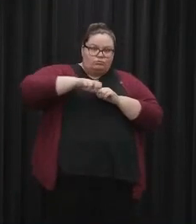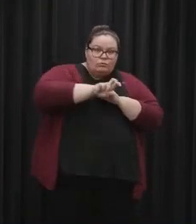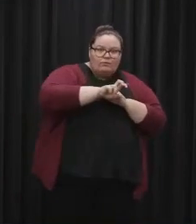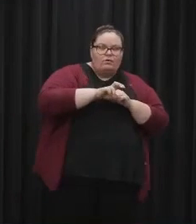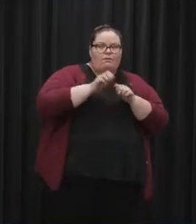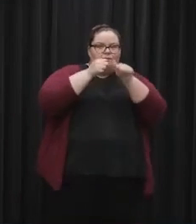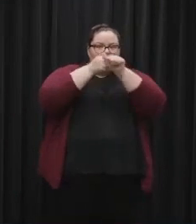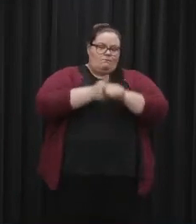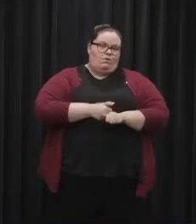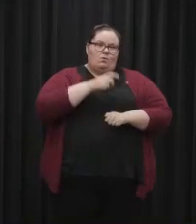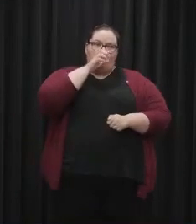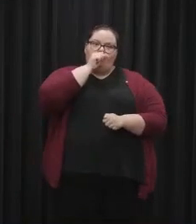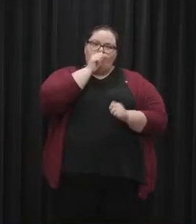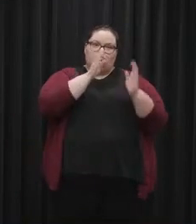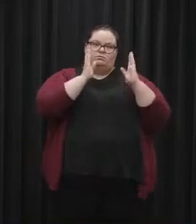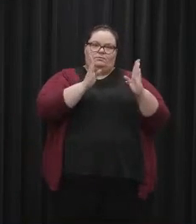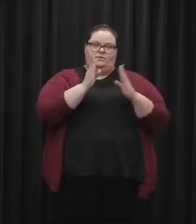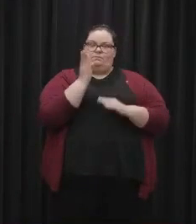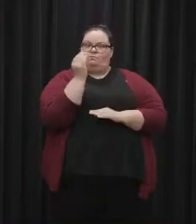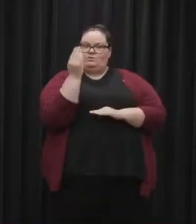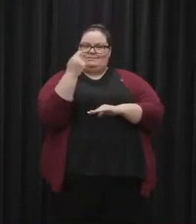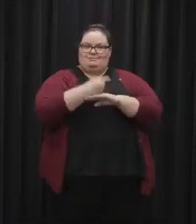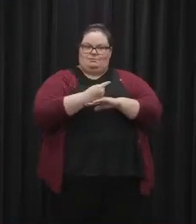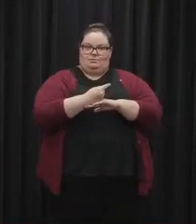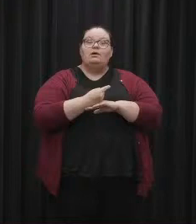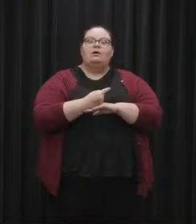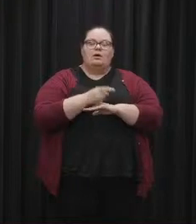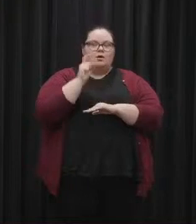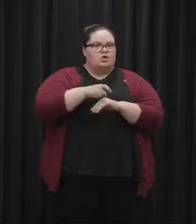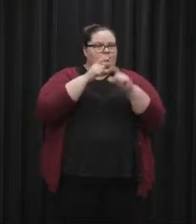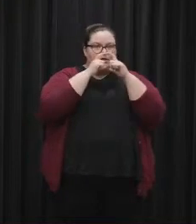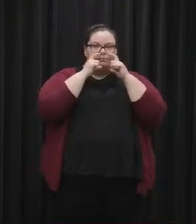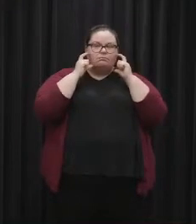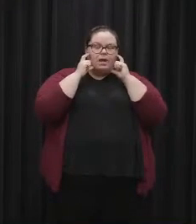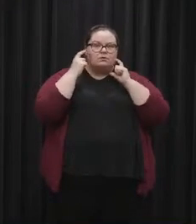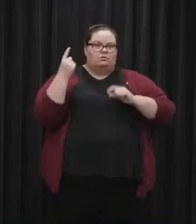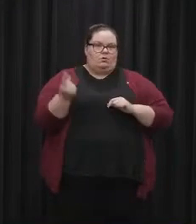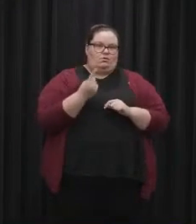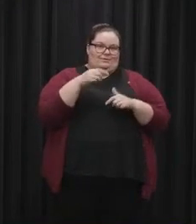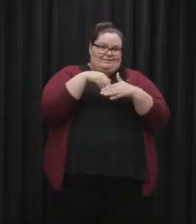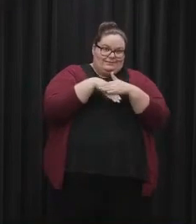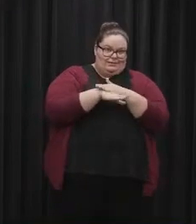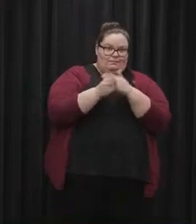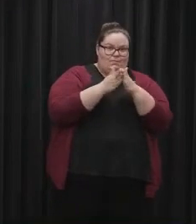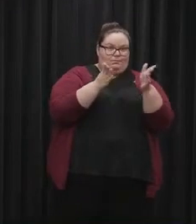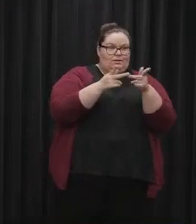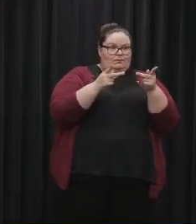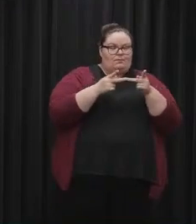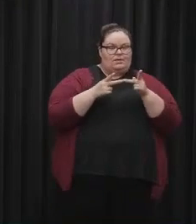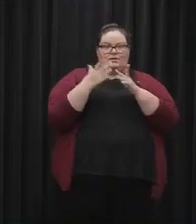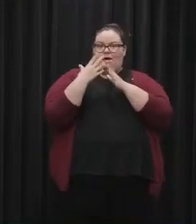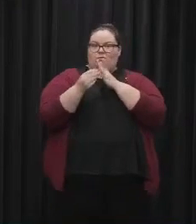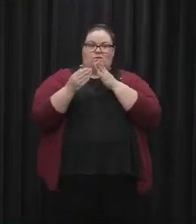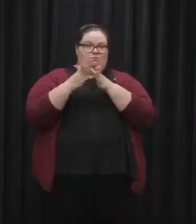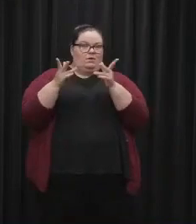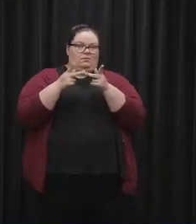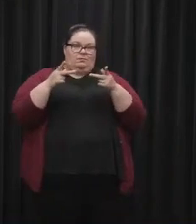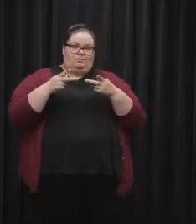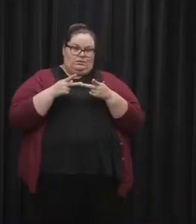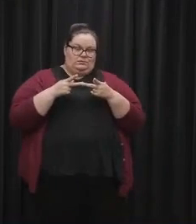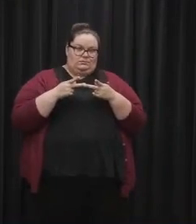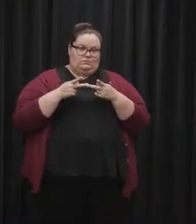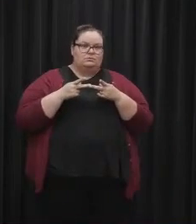phase requirements for a period of 14 days. You must wear a mask at all times, indoors and outdoors, no matter where you are in the